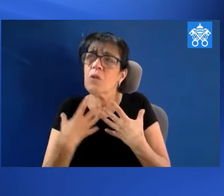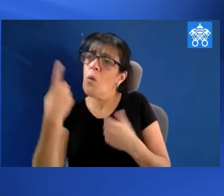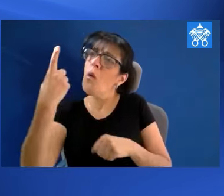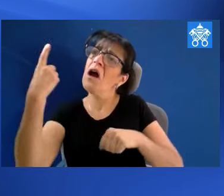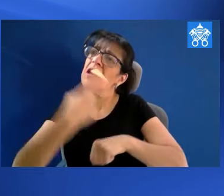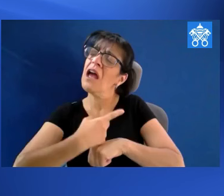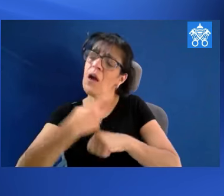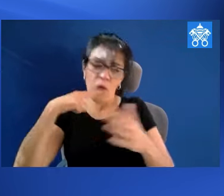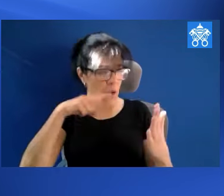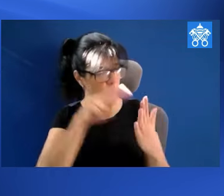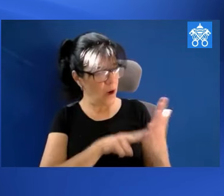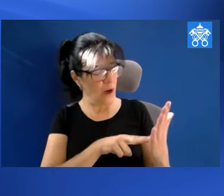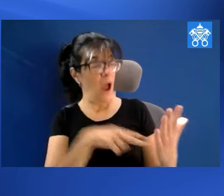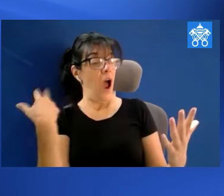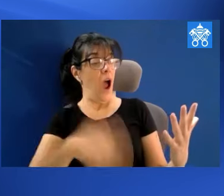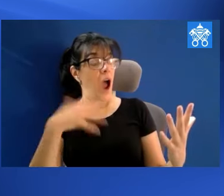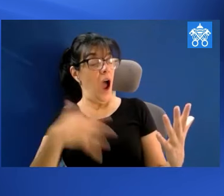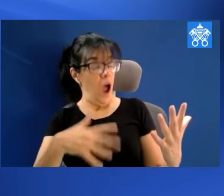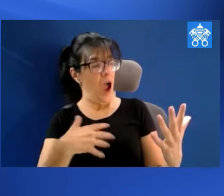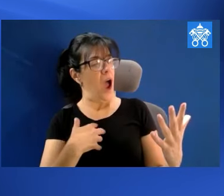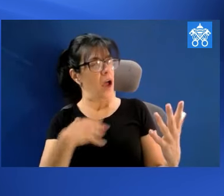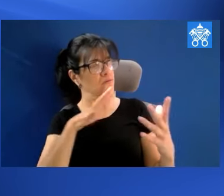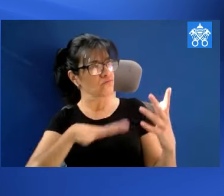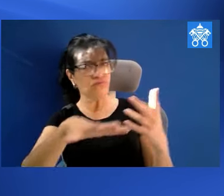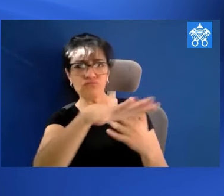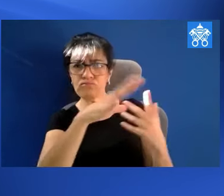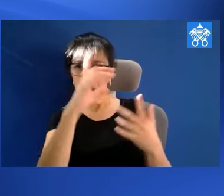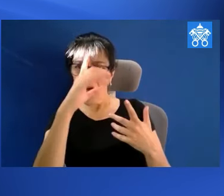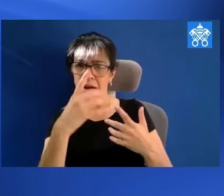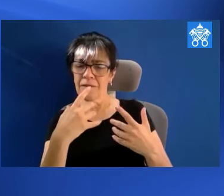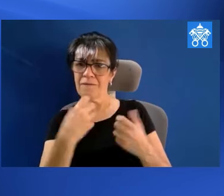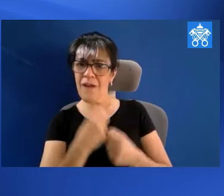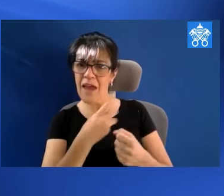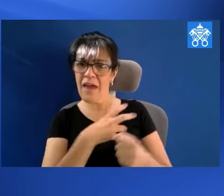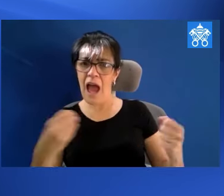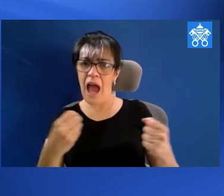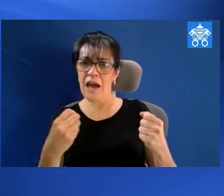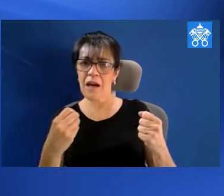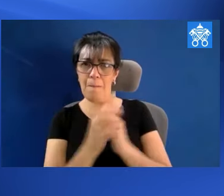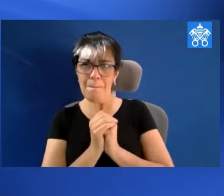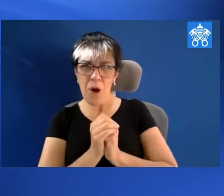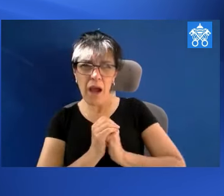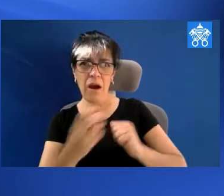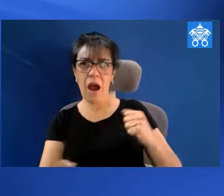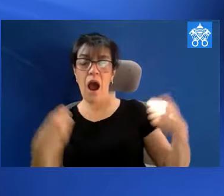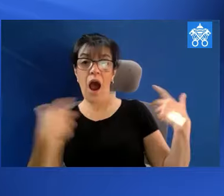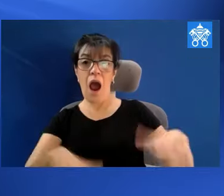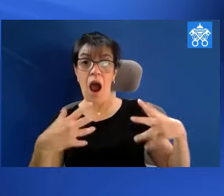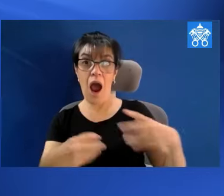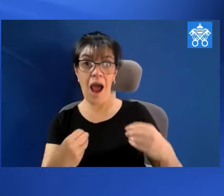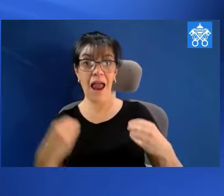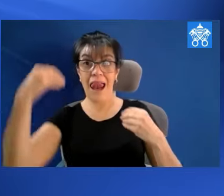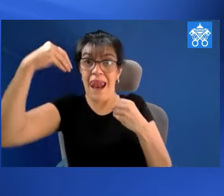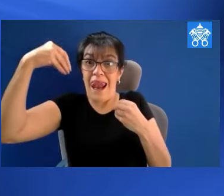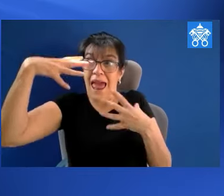day we might read it in an atmosphere of faith and prayer, and then that text is unexpectedly illuminated. It speaks to